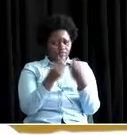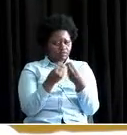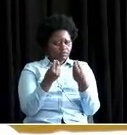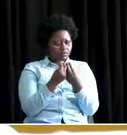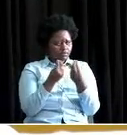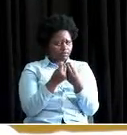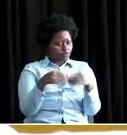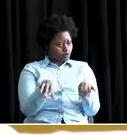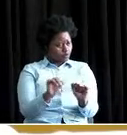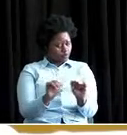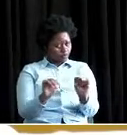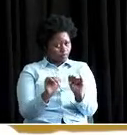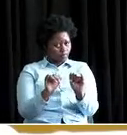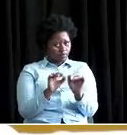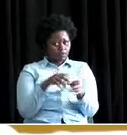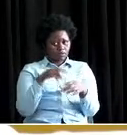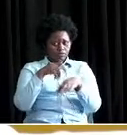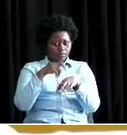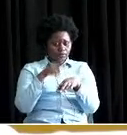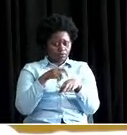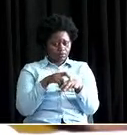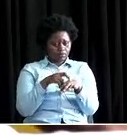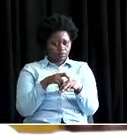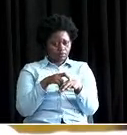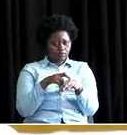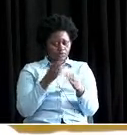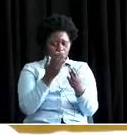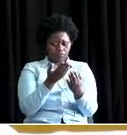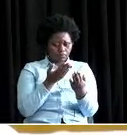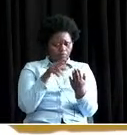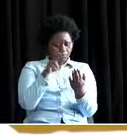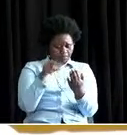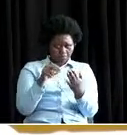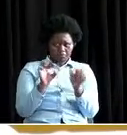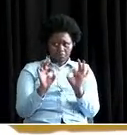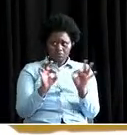is very sinister, it seems like it. That's what you'll need to push it down through our throats.